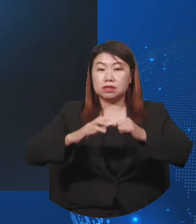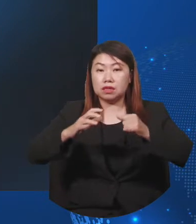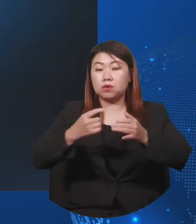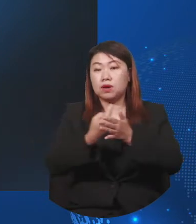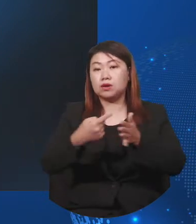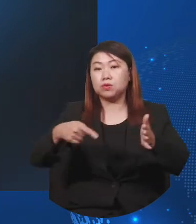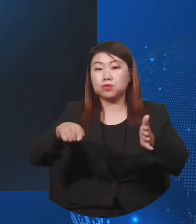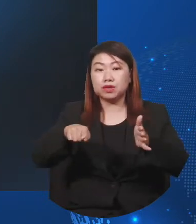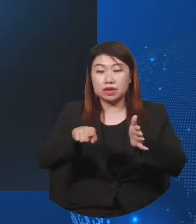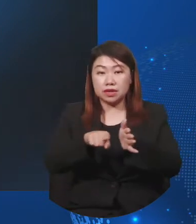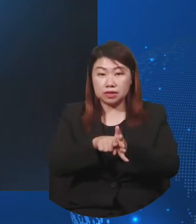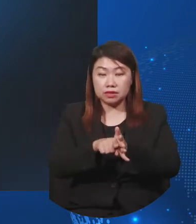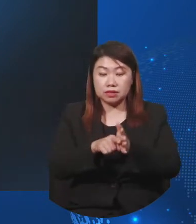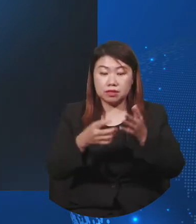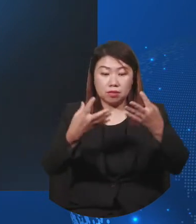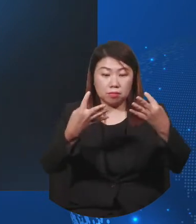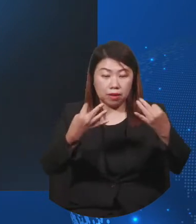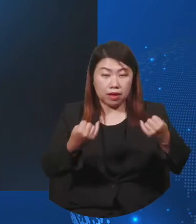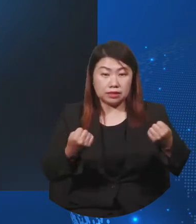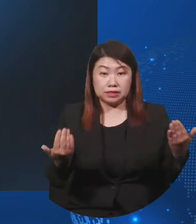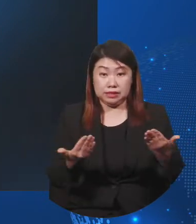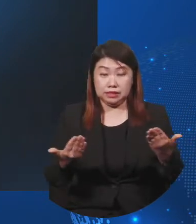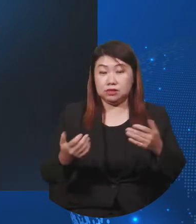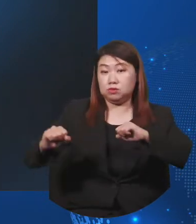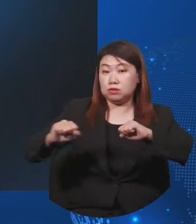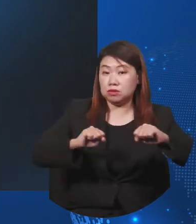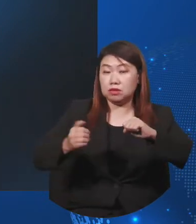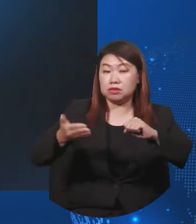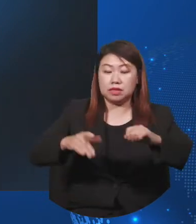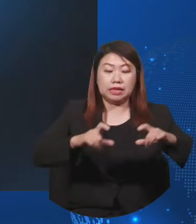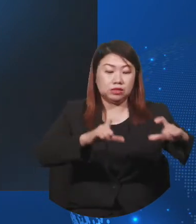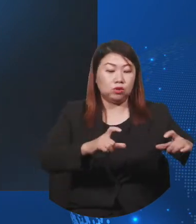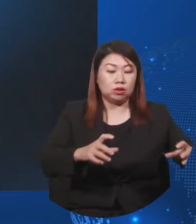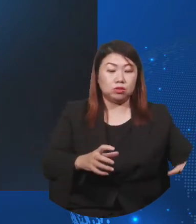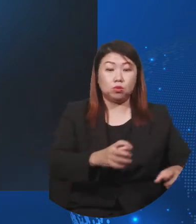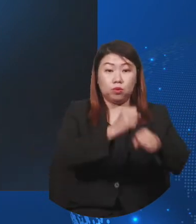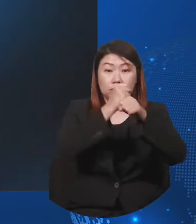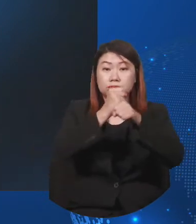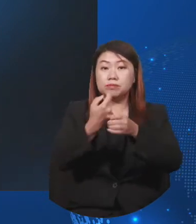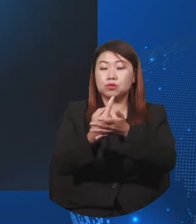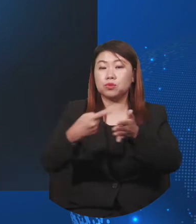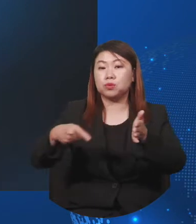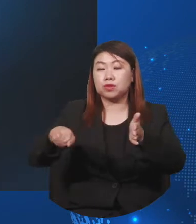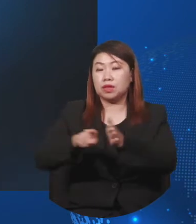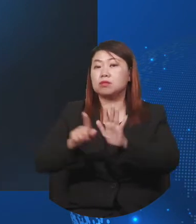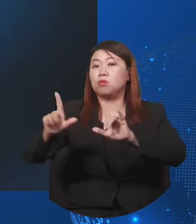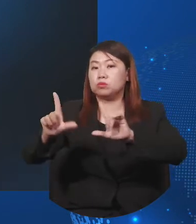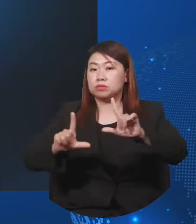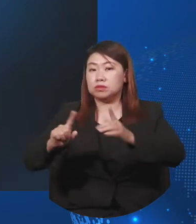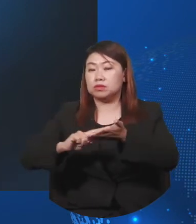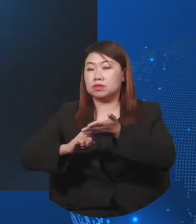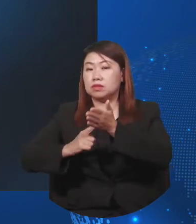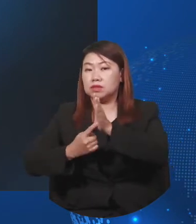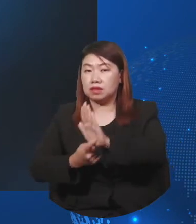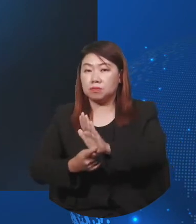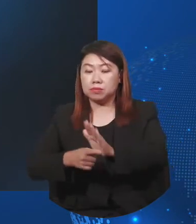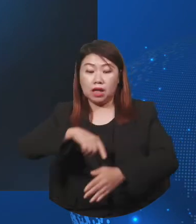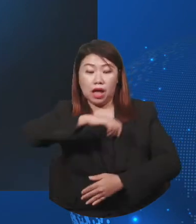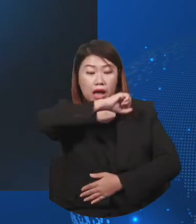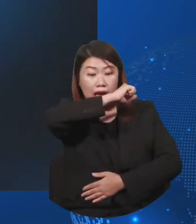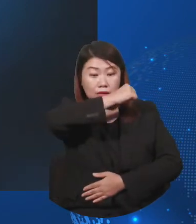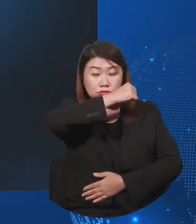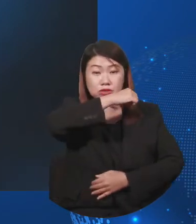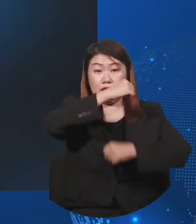regional integration is offering a promising platform. We know the Africa free trade areas, and in